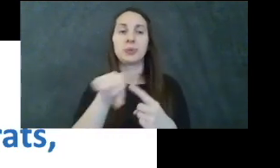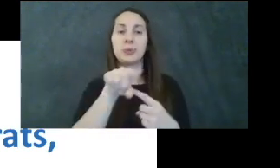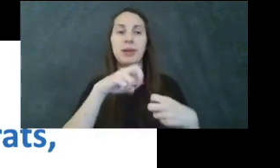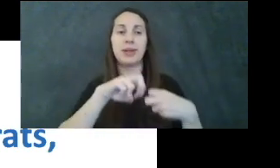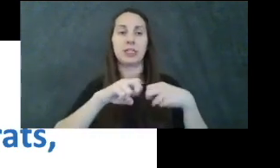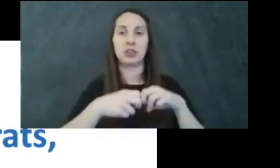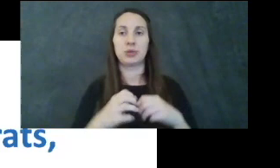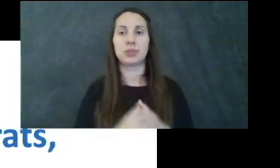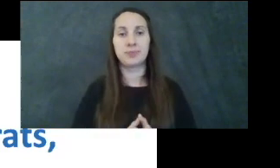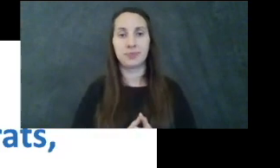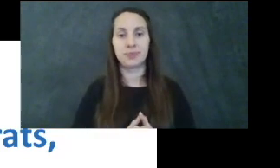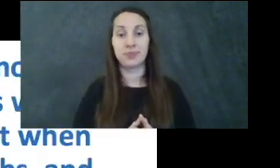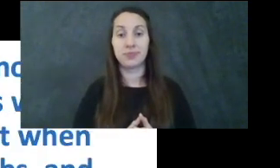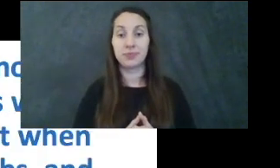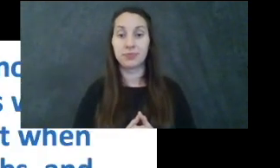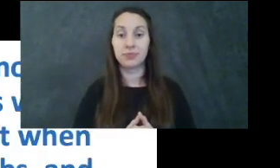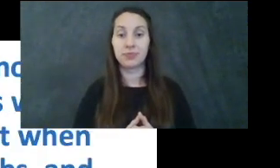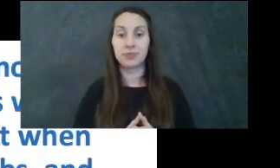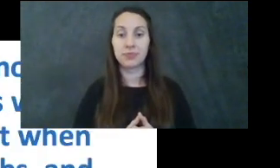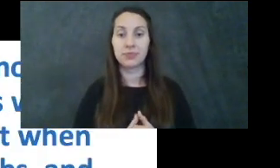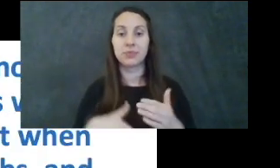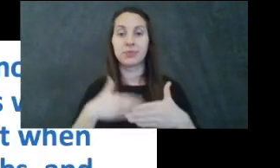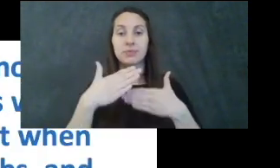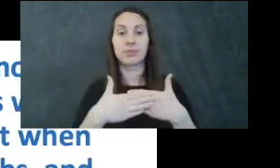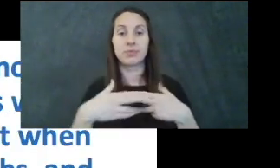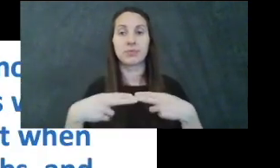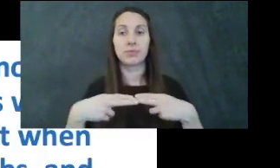the next slide, we see that